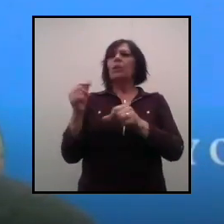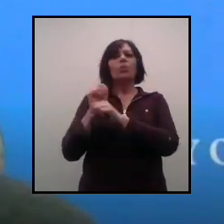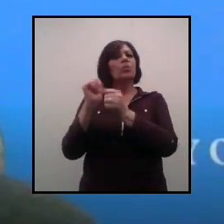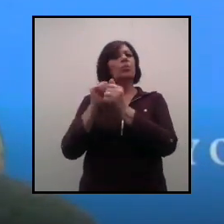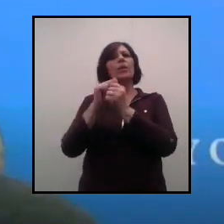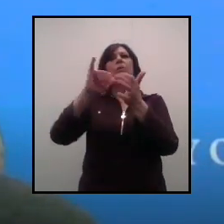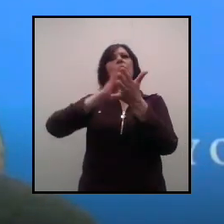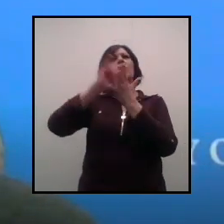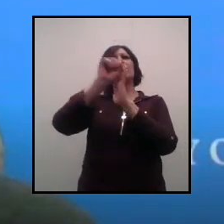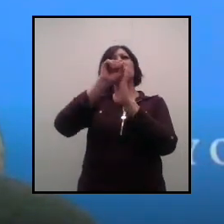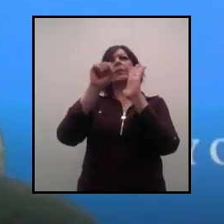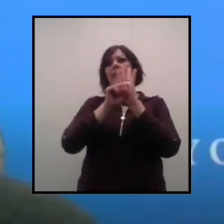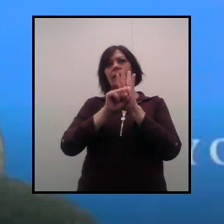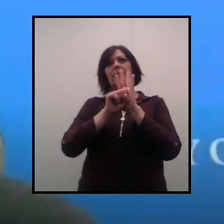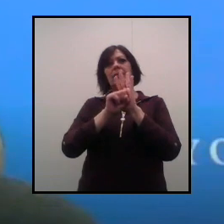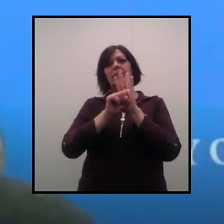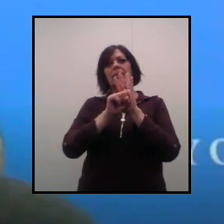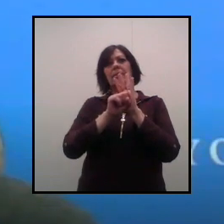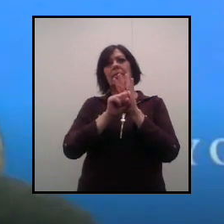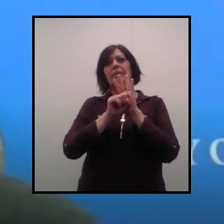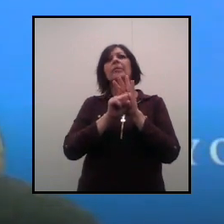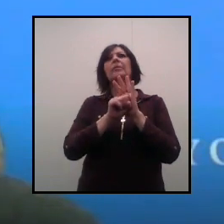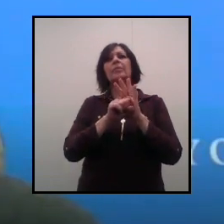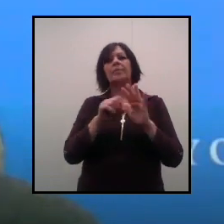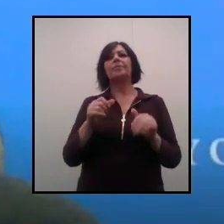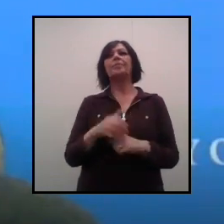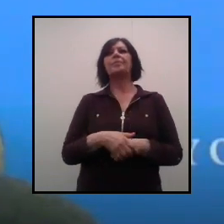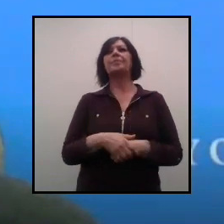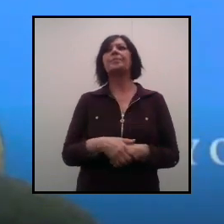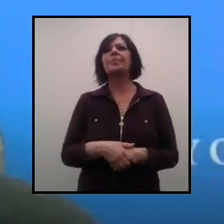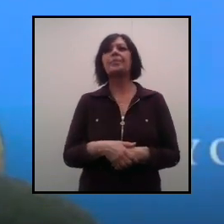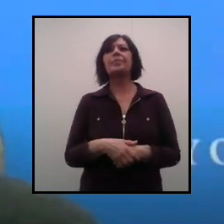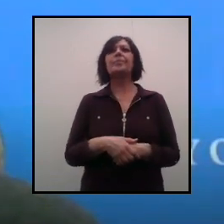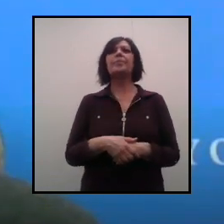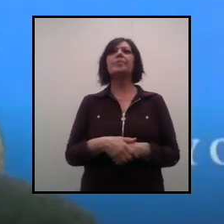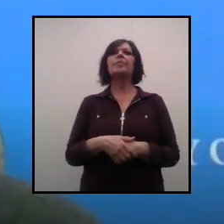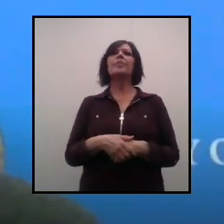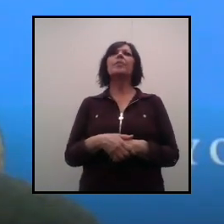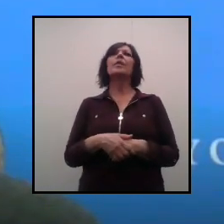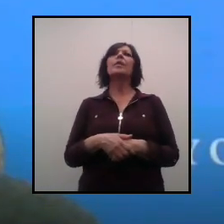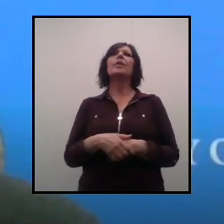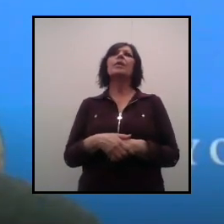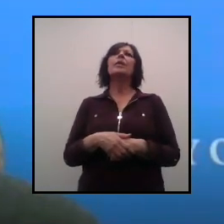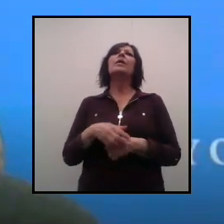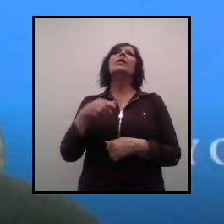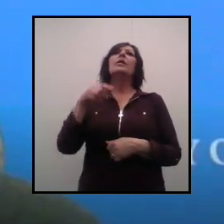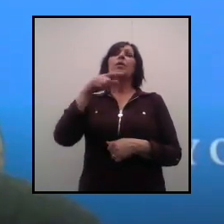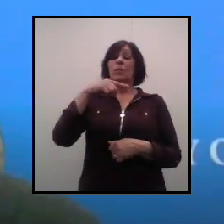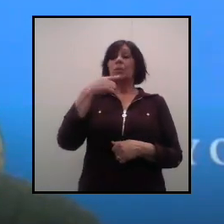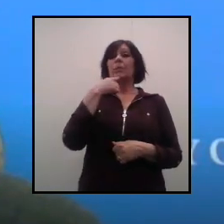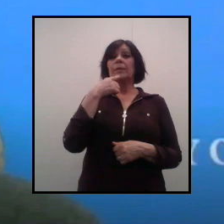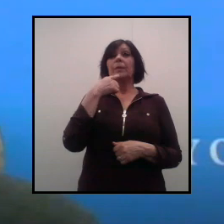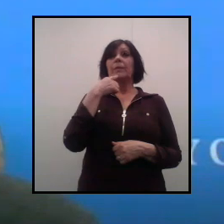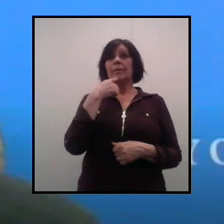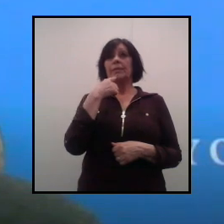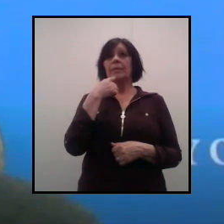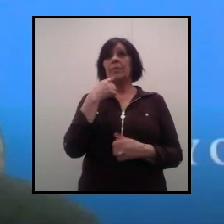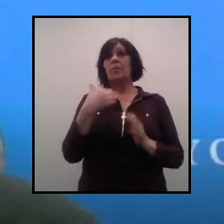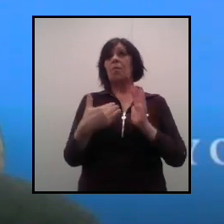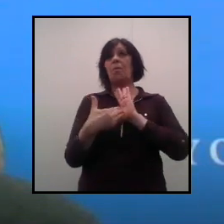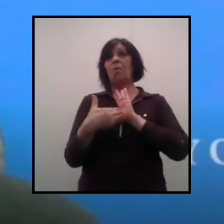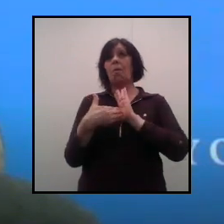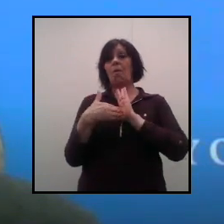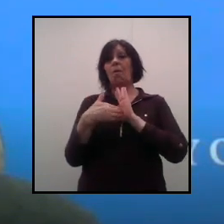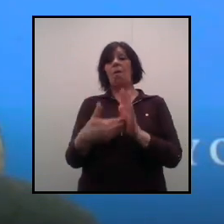internally, and our Department of Health staff is working with New York State to address this concern. And as we said, it often